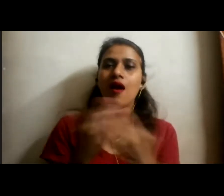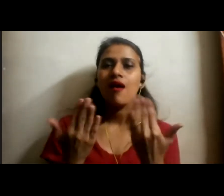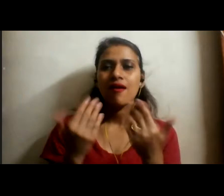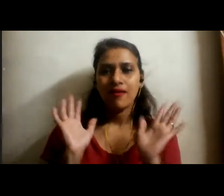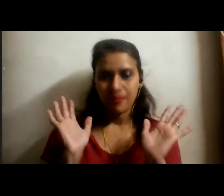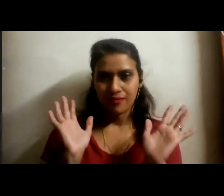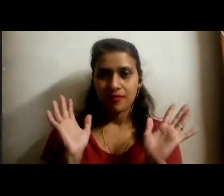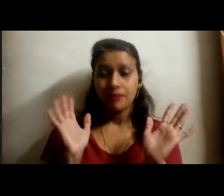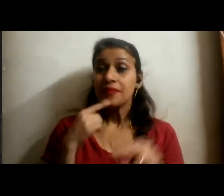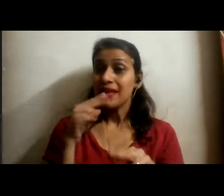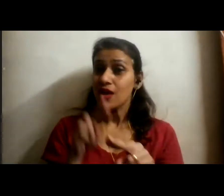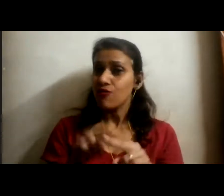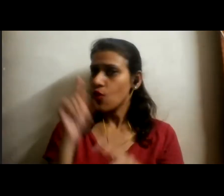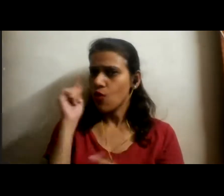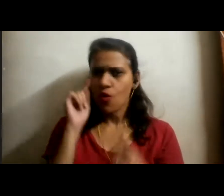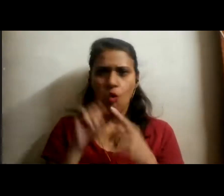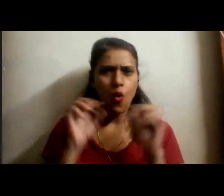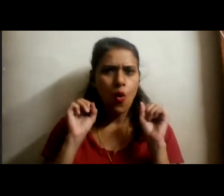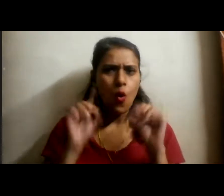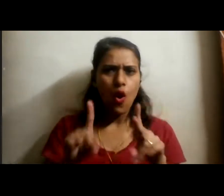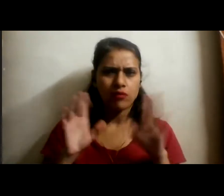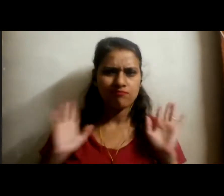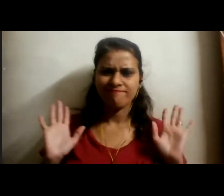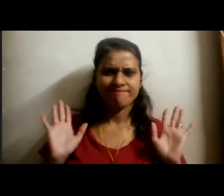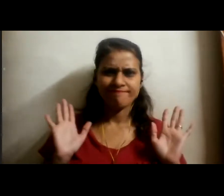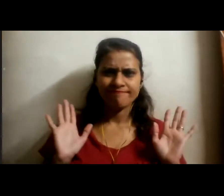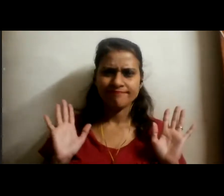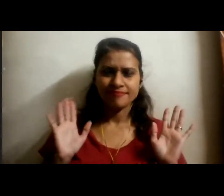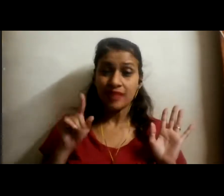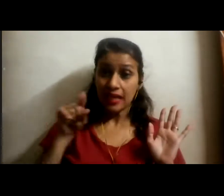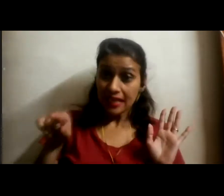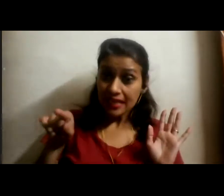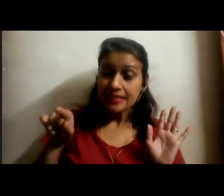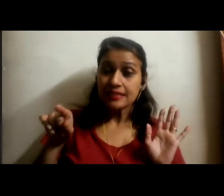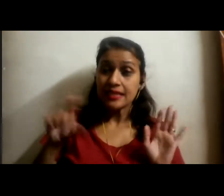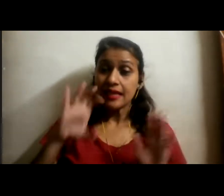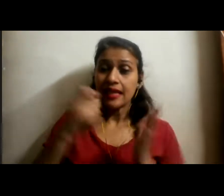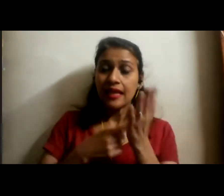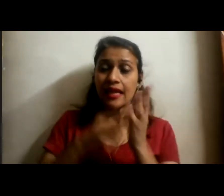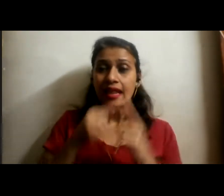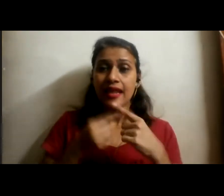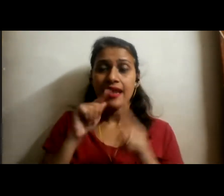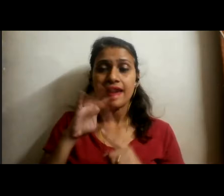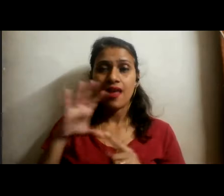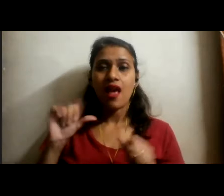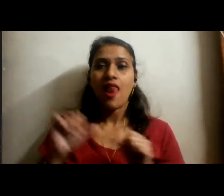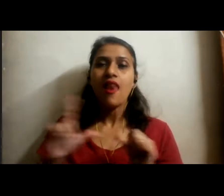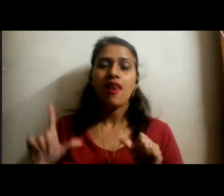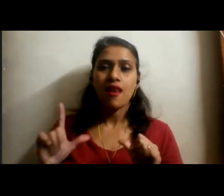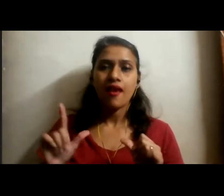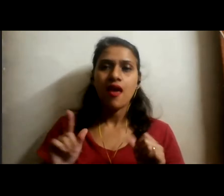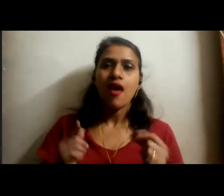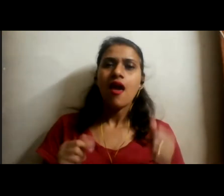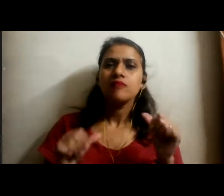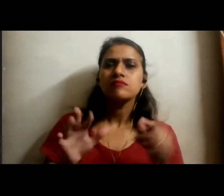you are not okay with the dissenting opinion, you will critically analyze the dissenting opinion and go in favor